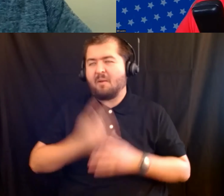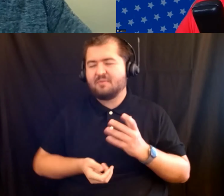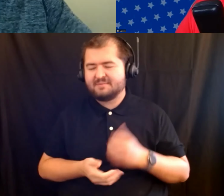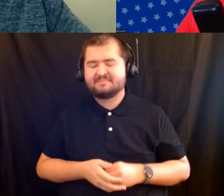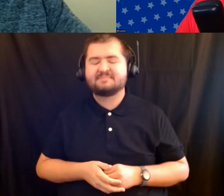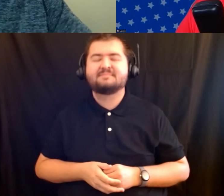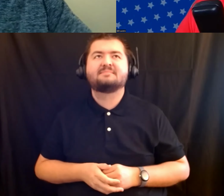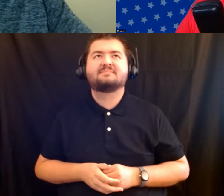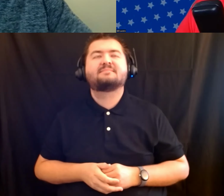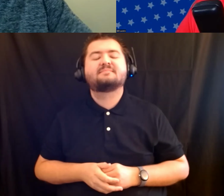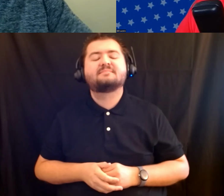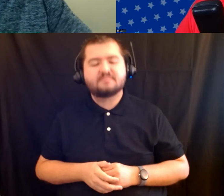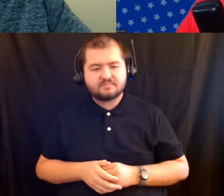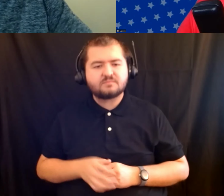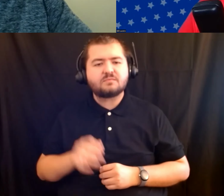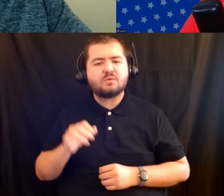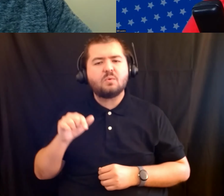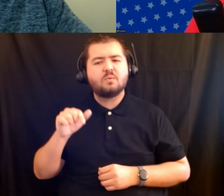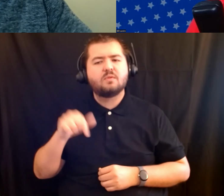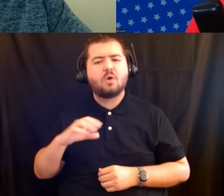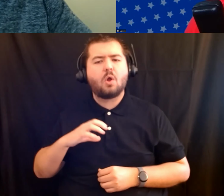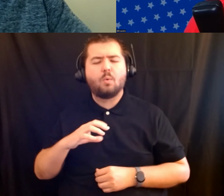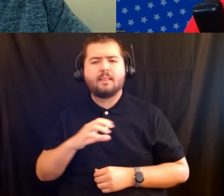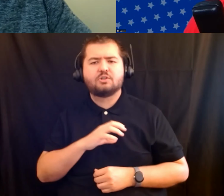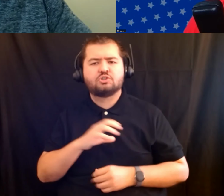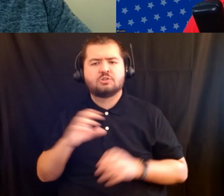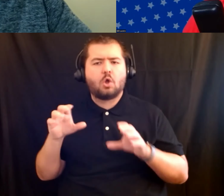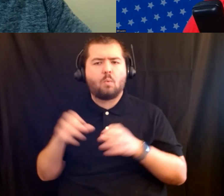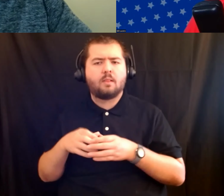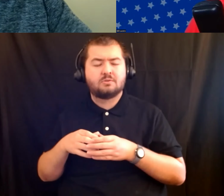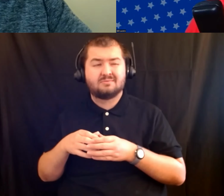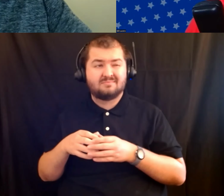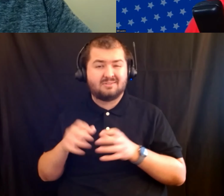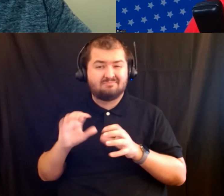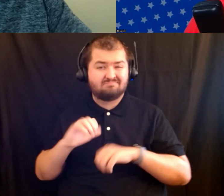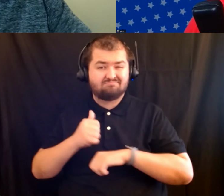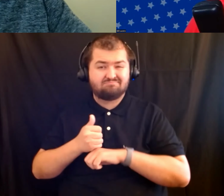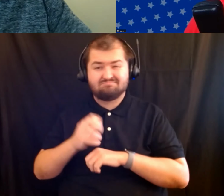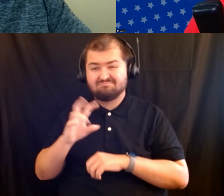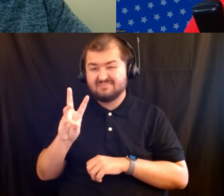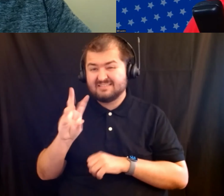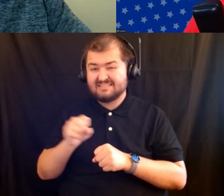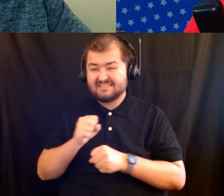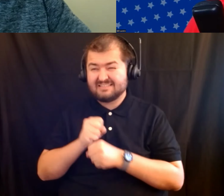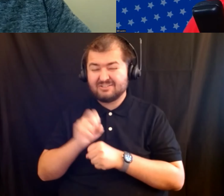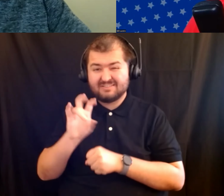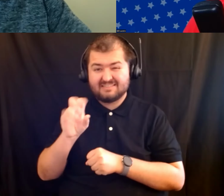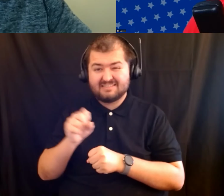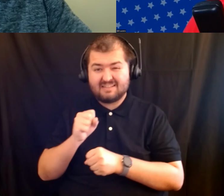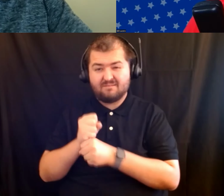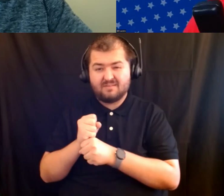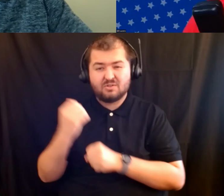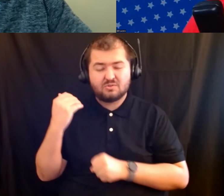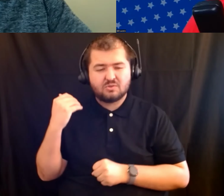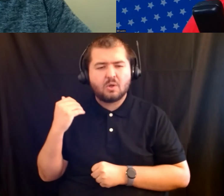our Arizona Disability Voter Coalition together, Juliana, for what? Maybe 7 years working together. We've done